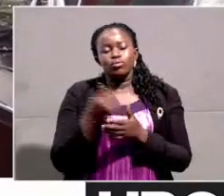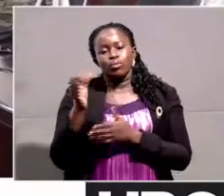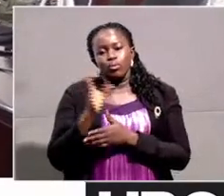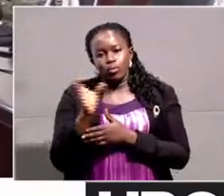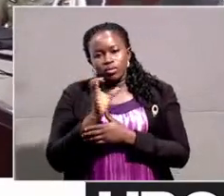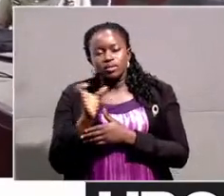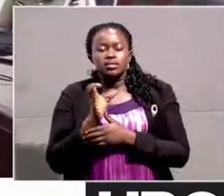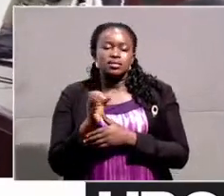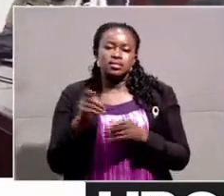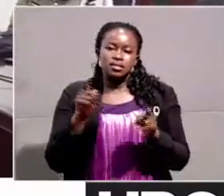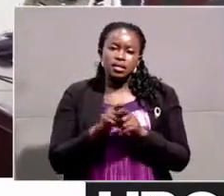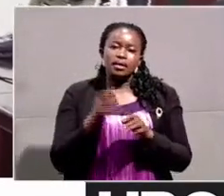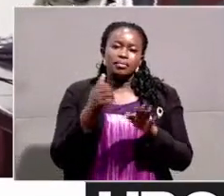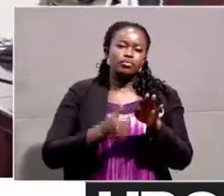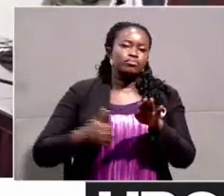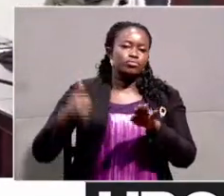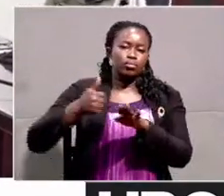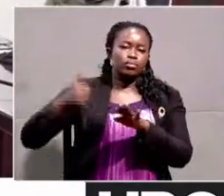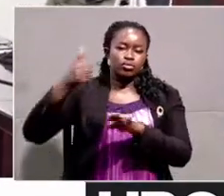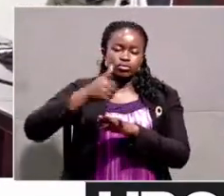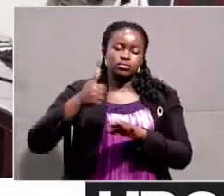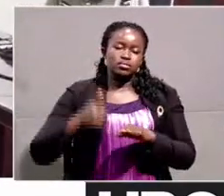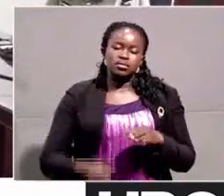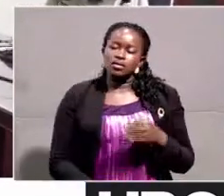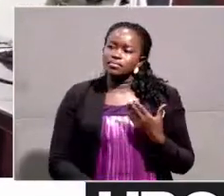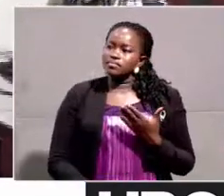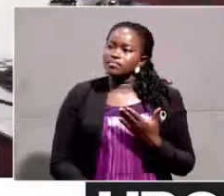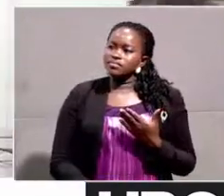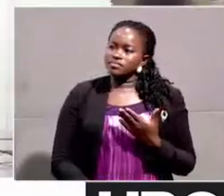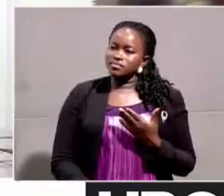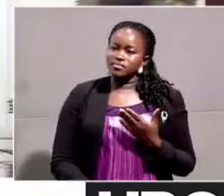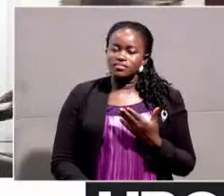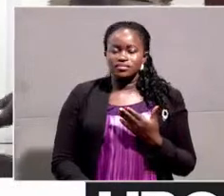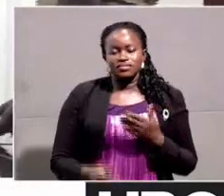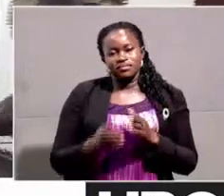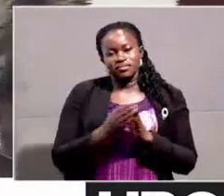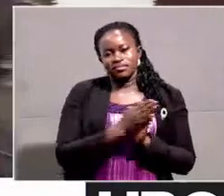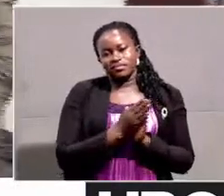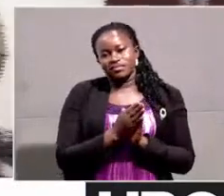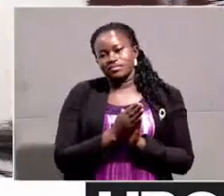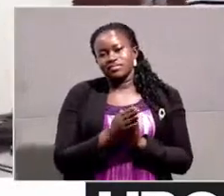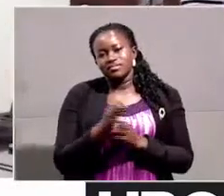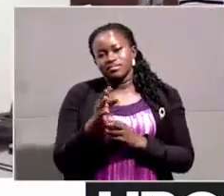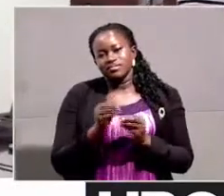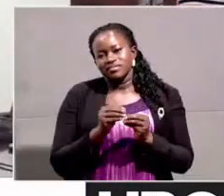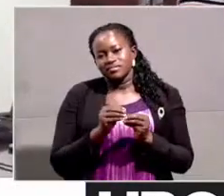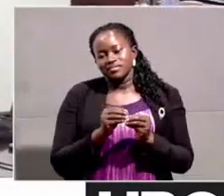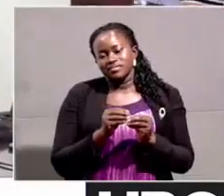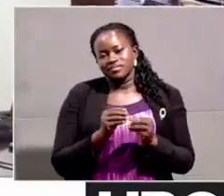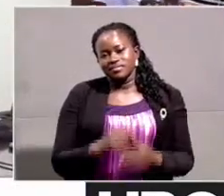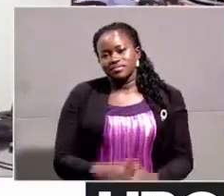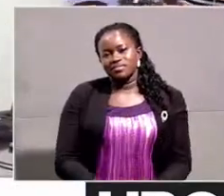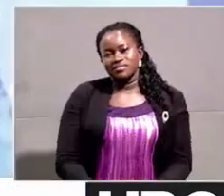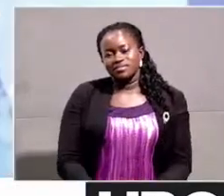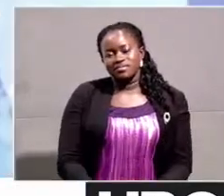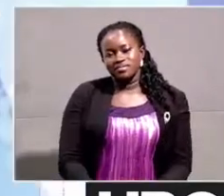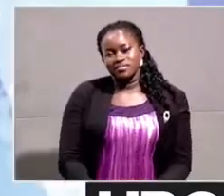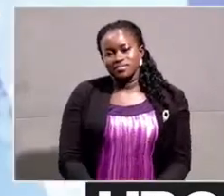and automatic promotions. Abdul Nasser Lubwama, UBC News.